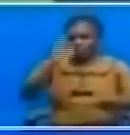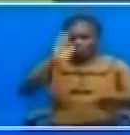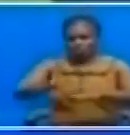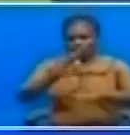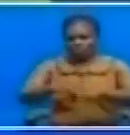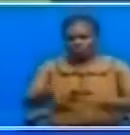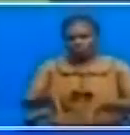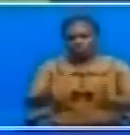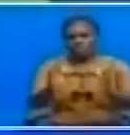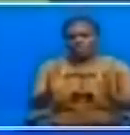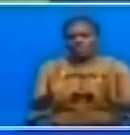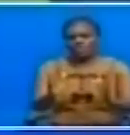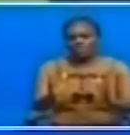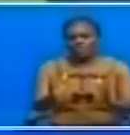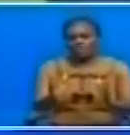manner.